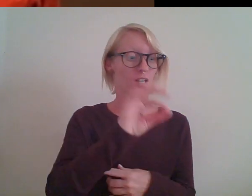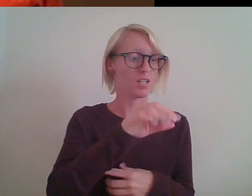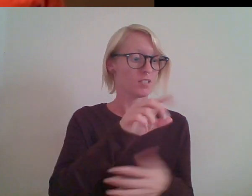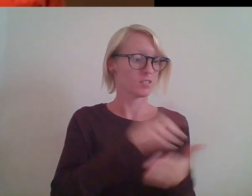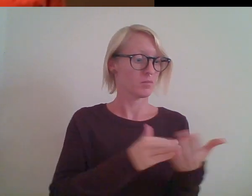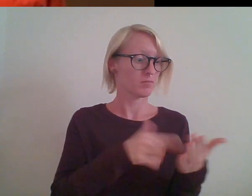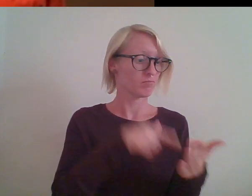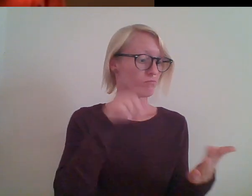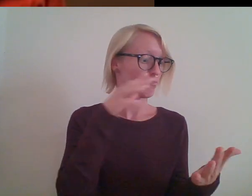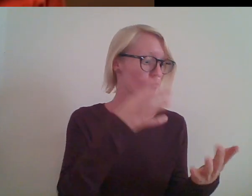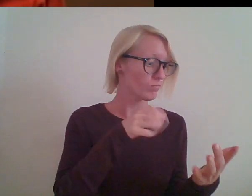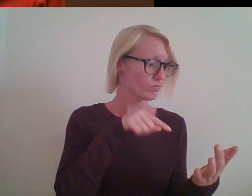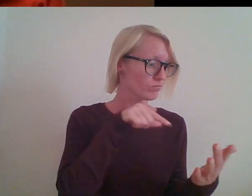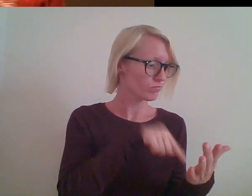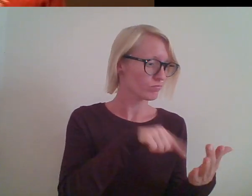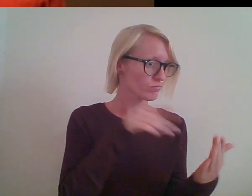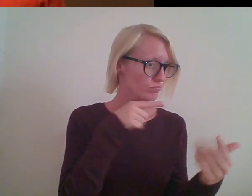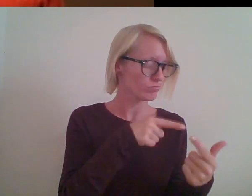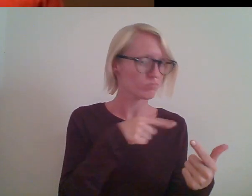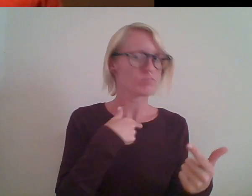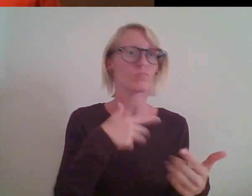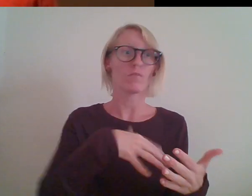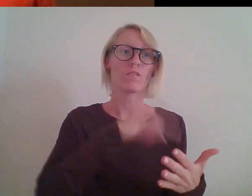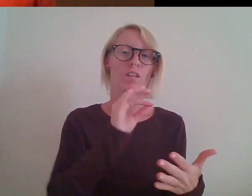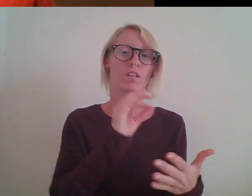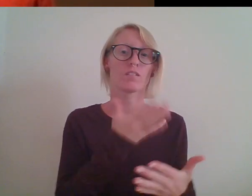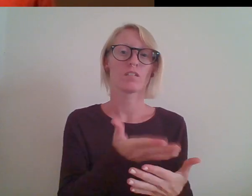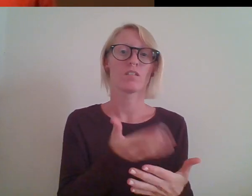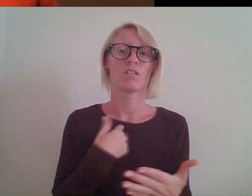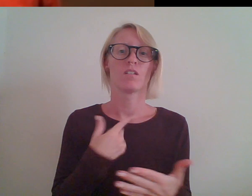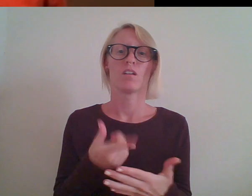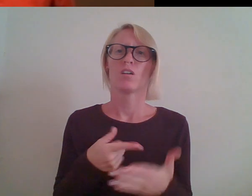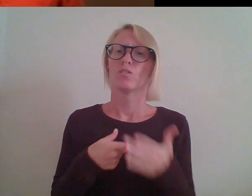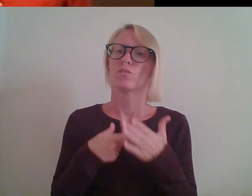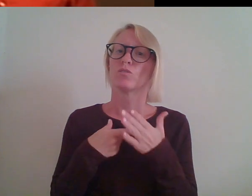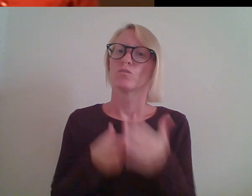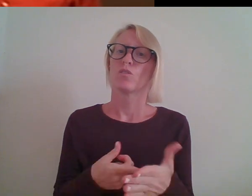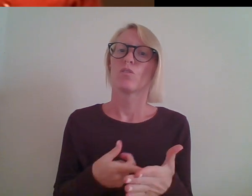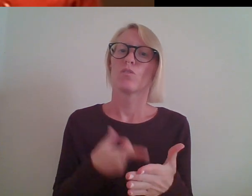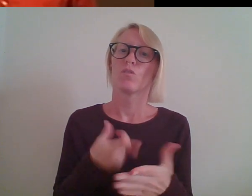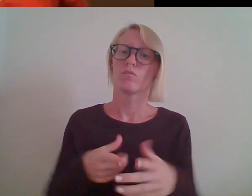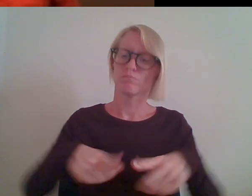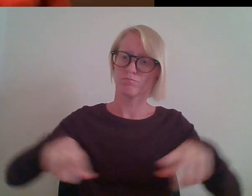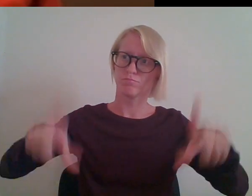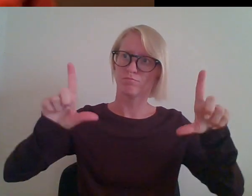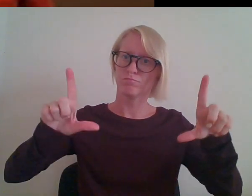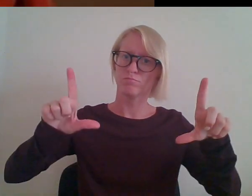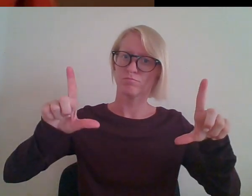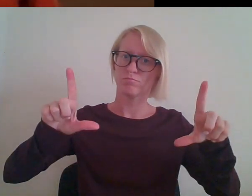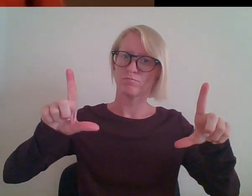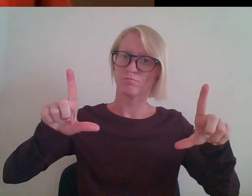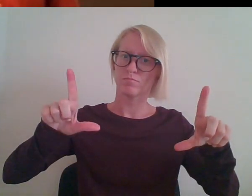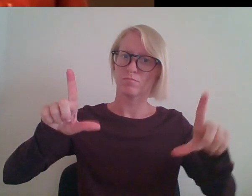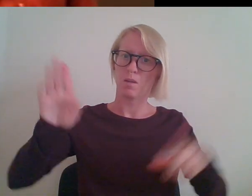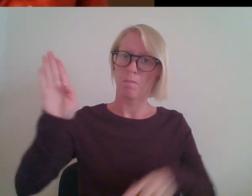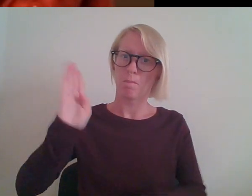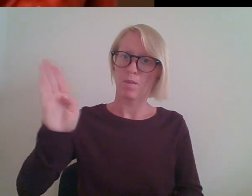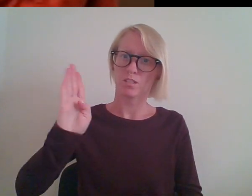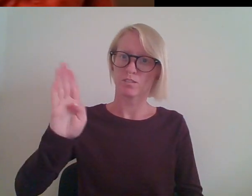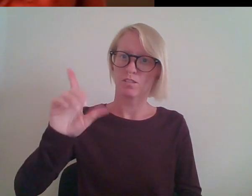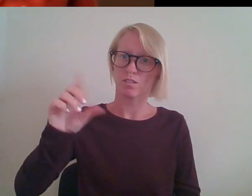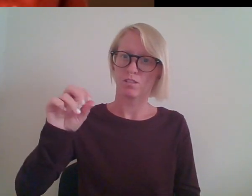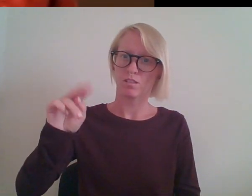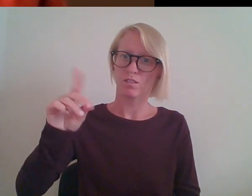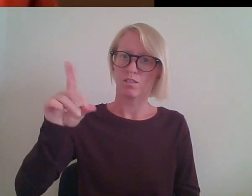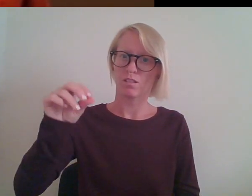little demonstration I could have brought where I actually show a placard with the words Boston and London printed on them. And I hold it up for 20